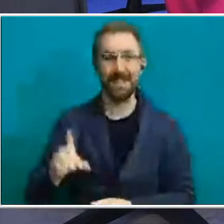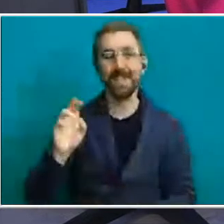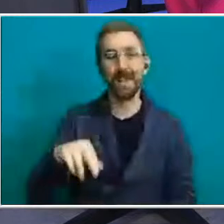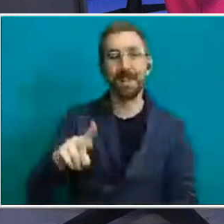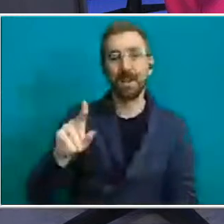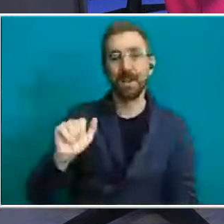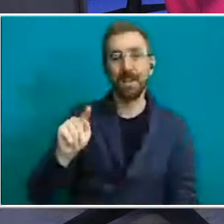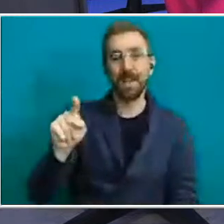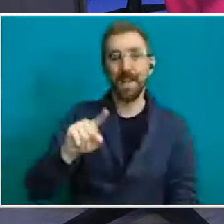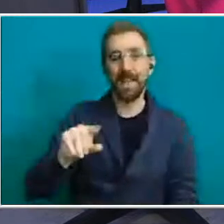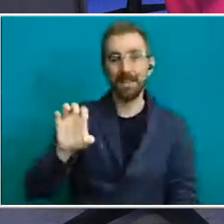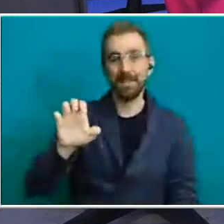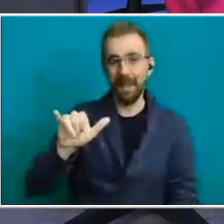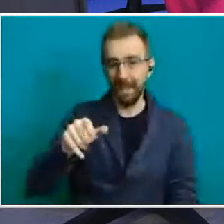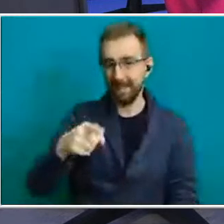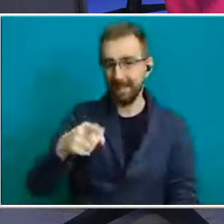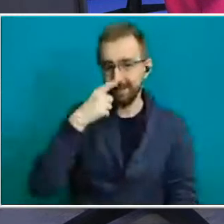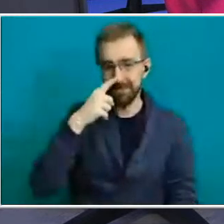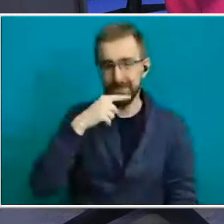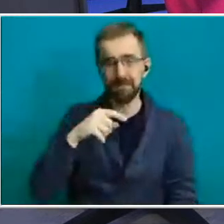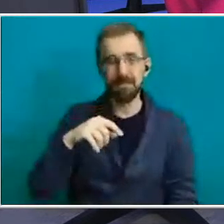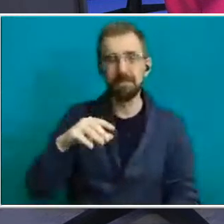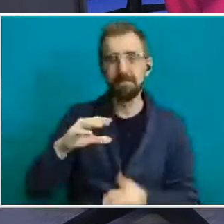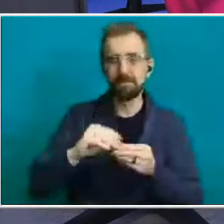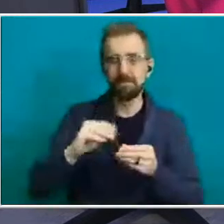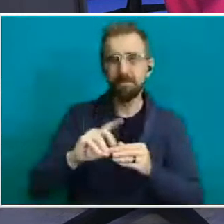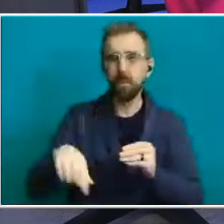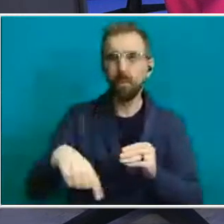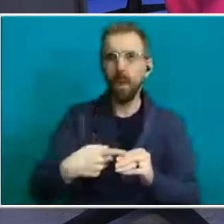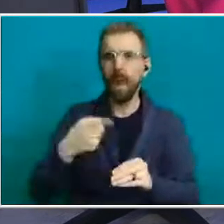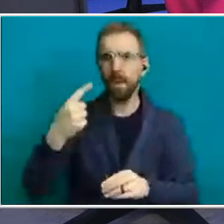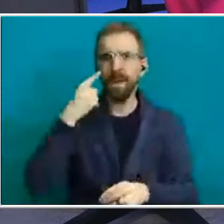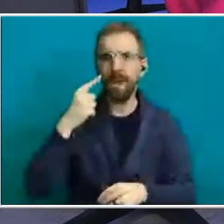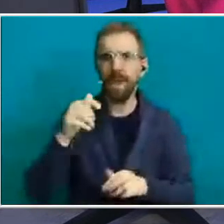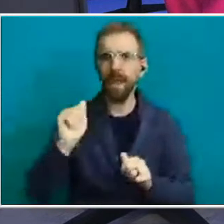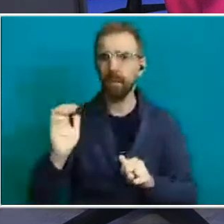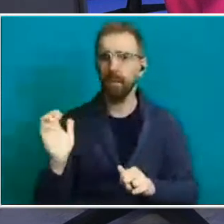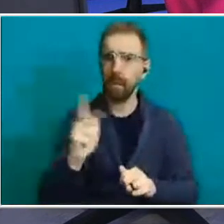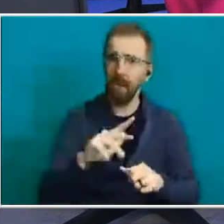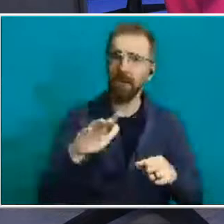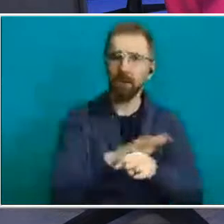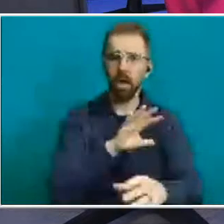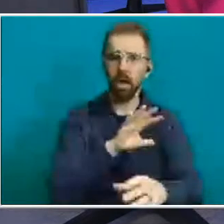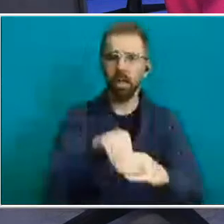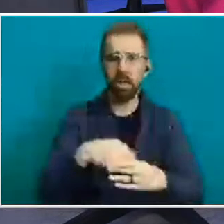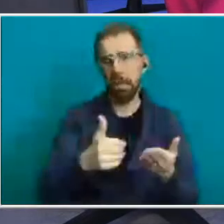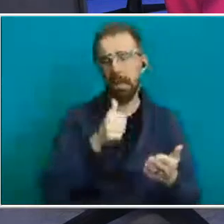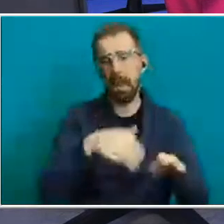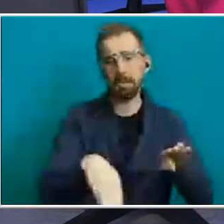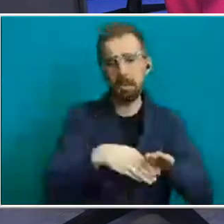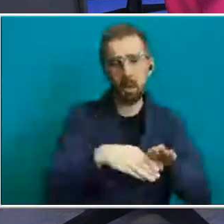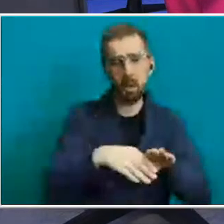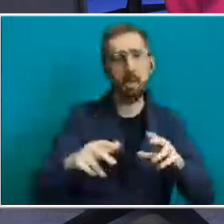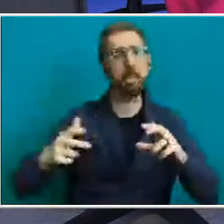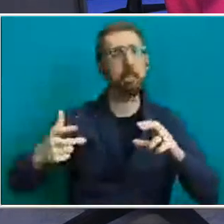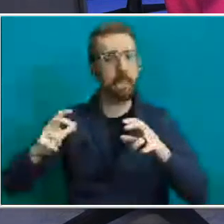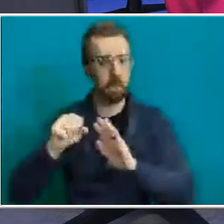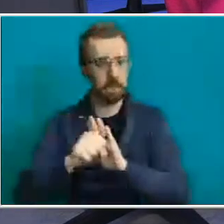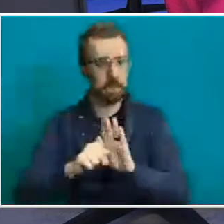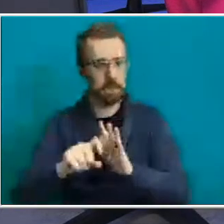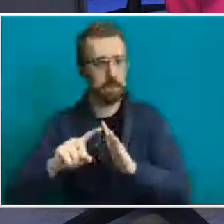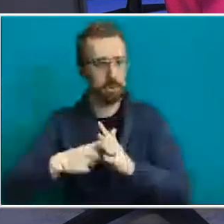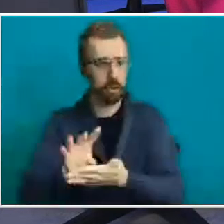you, when do you think she'll be able to get back to full participation? Probably not in soccer, but basketball. Basketball season starts in 4 weeks for